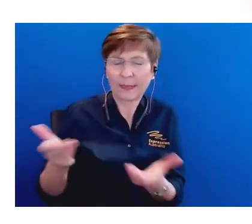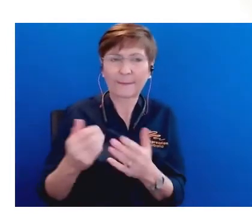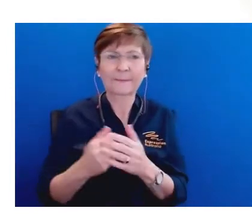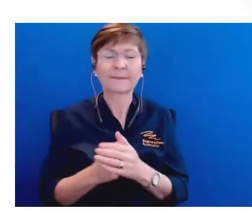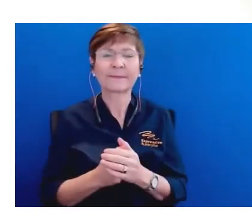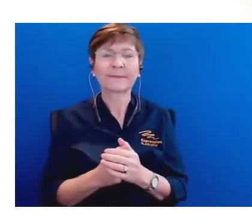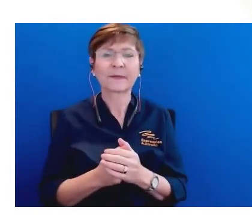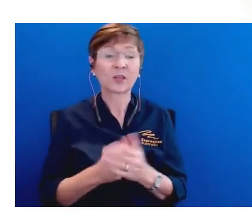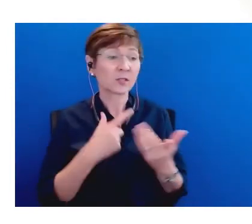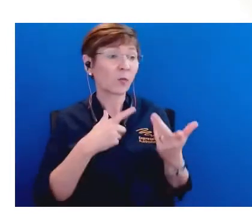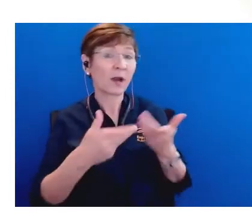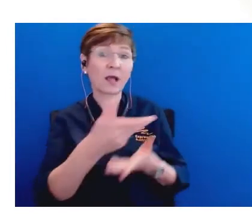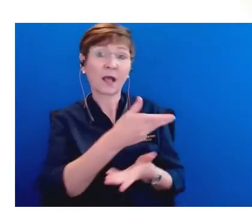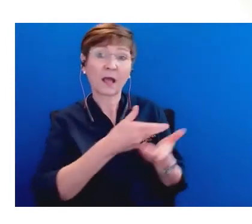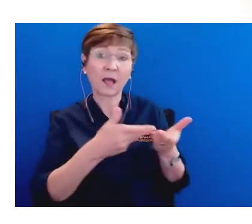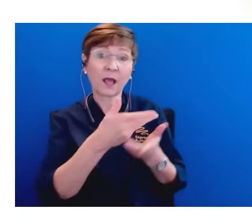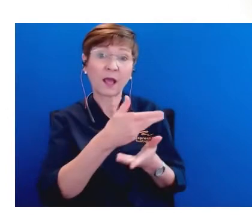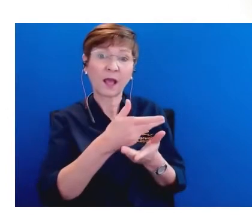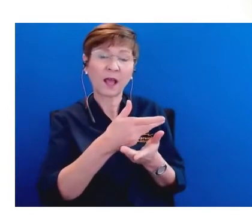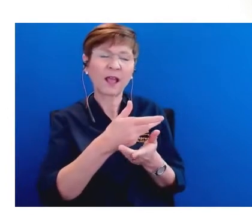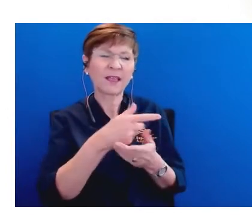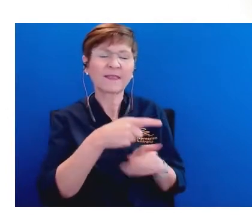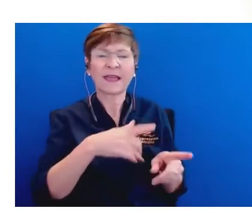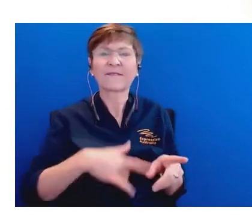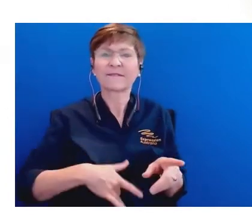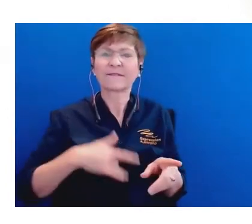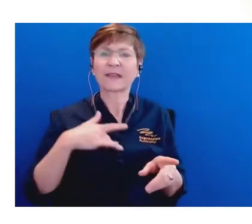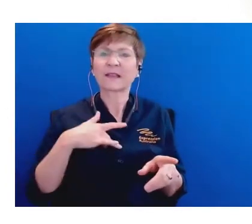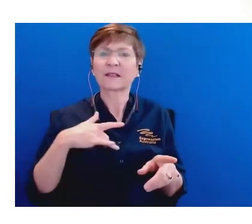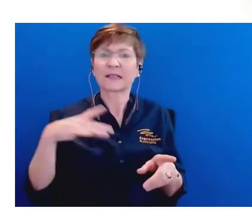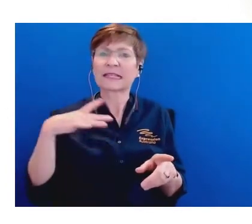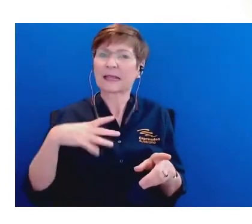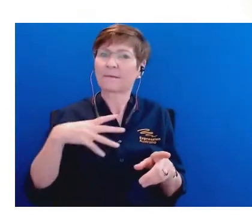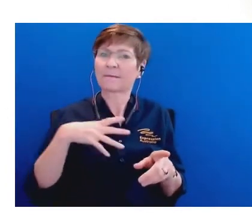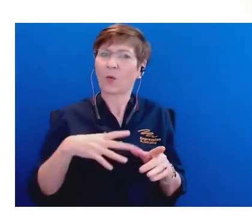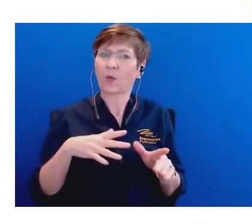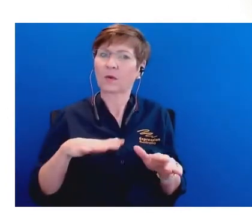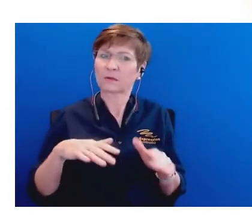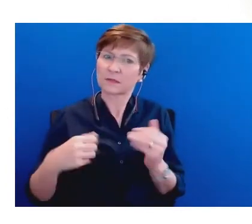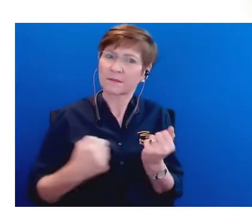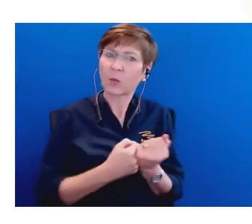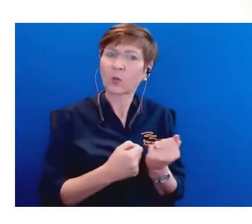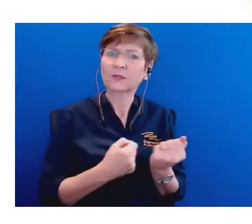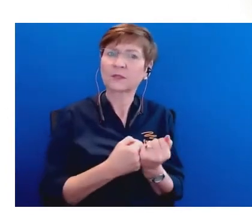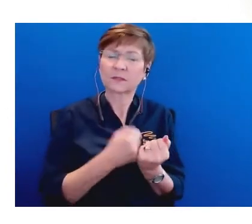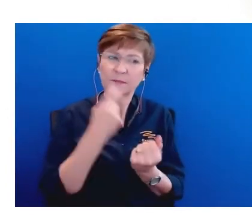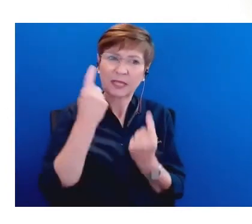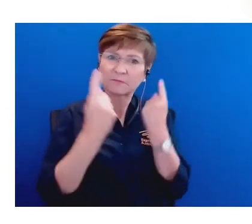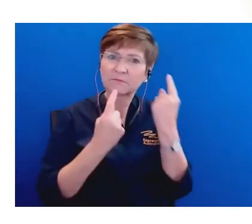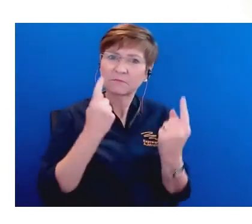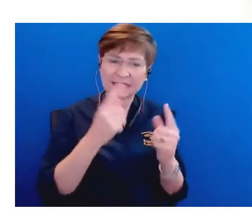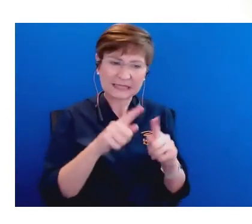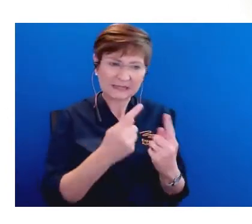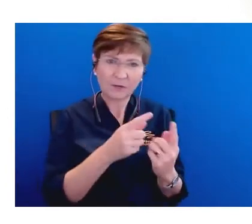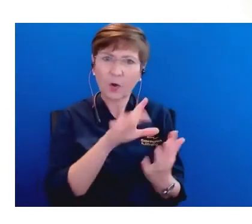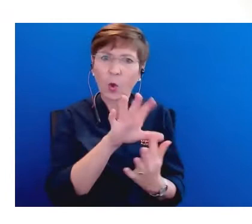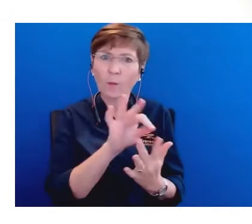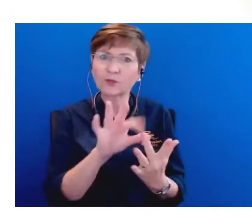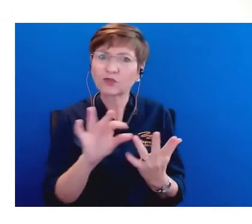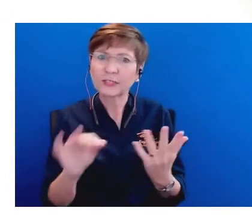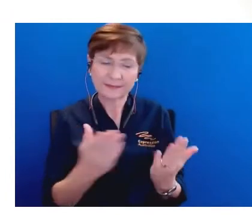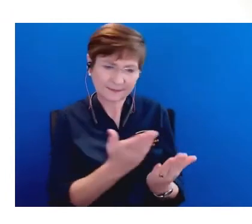that greater access to support for gathering and weighing up information, for understanding options,